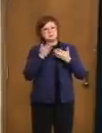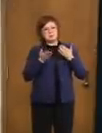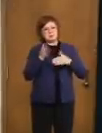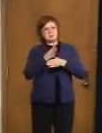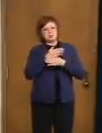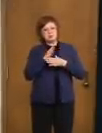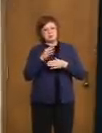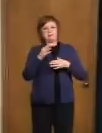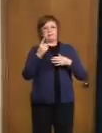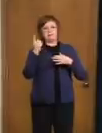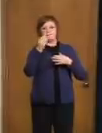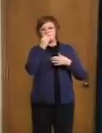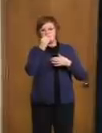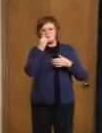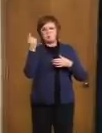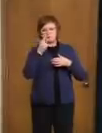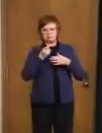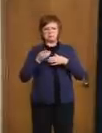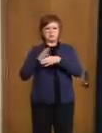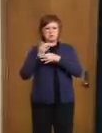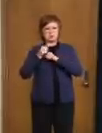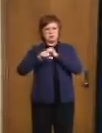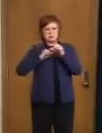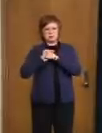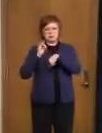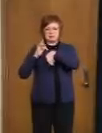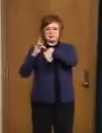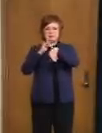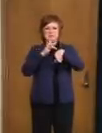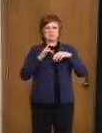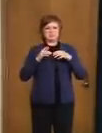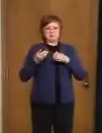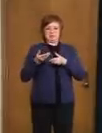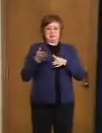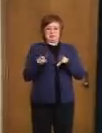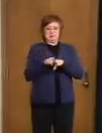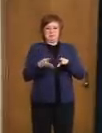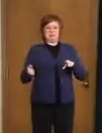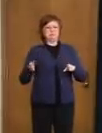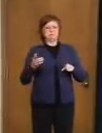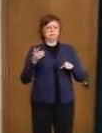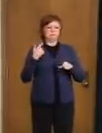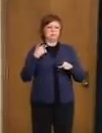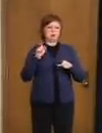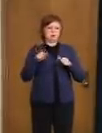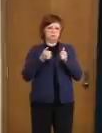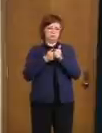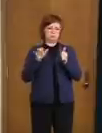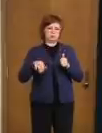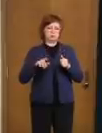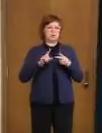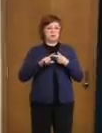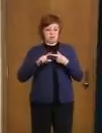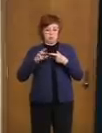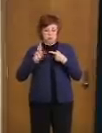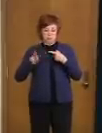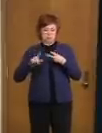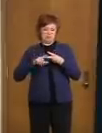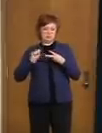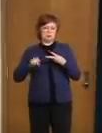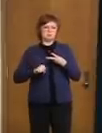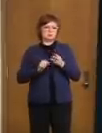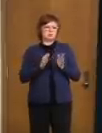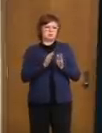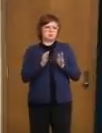in the north and far north, much higher. But Regina and Saskatoon, moderate case numbers. South in general